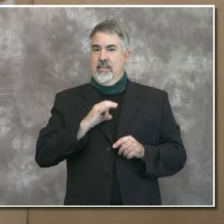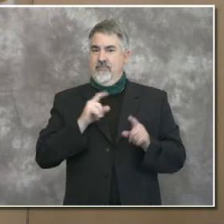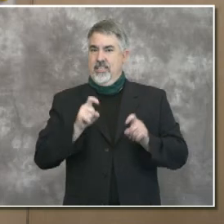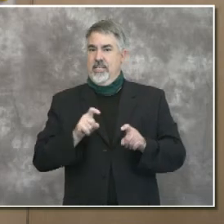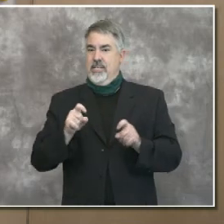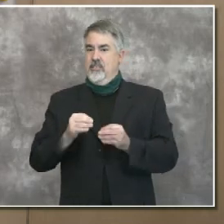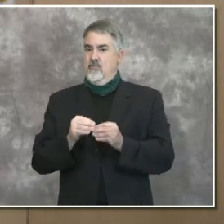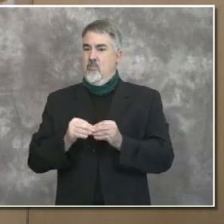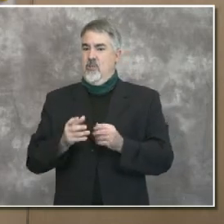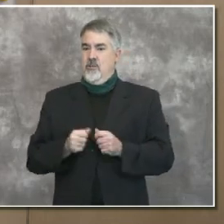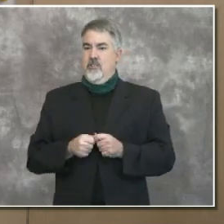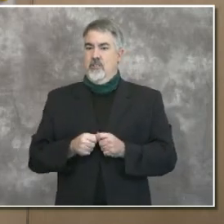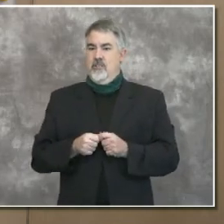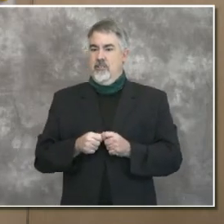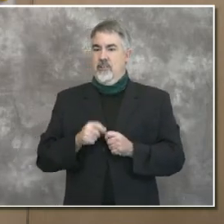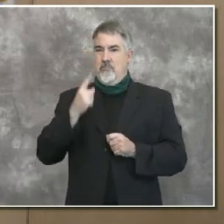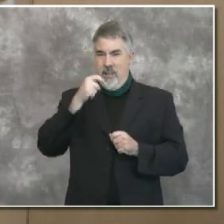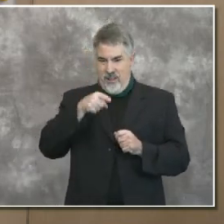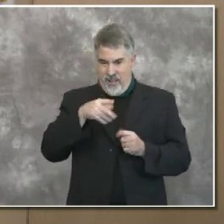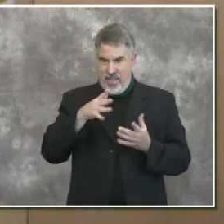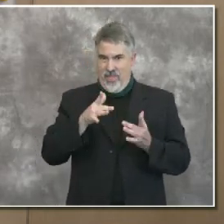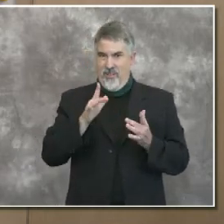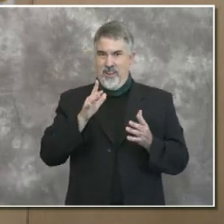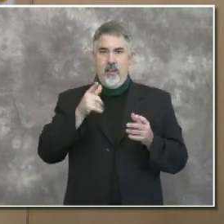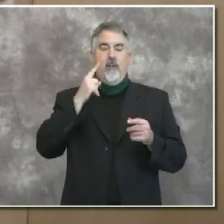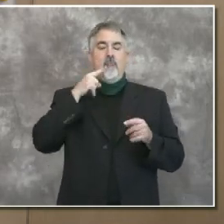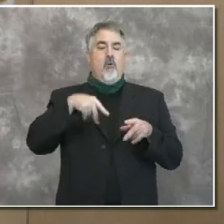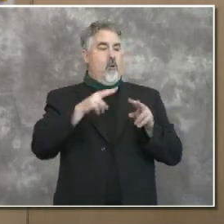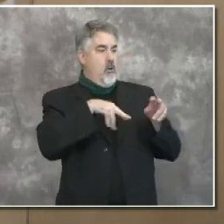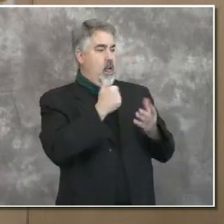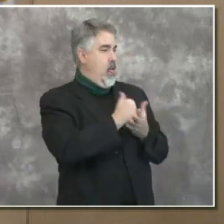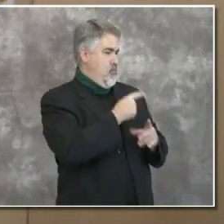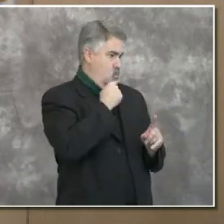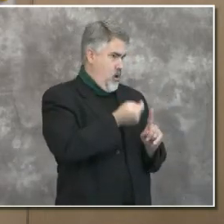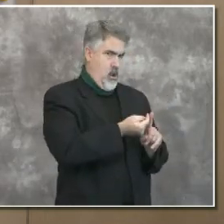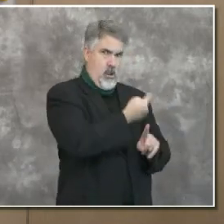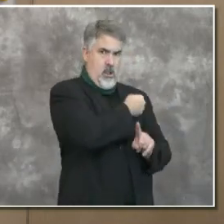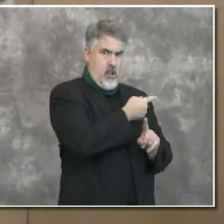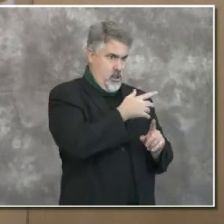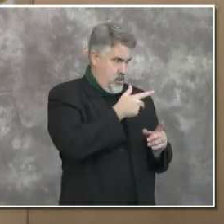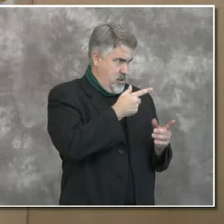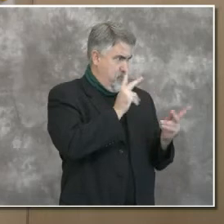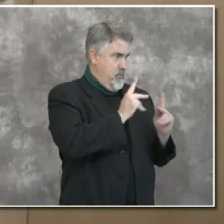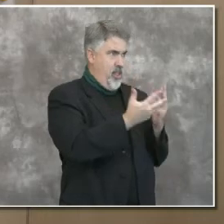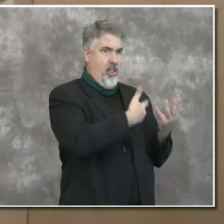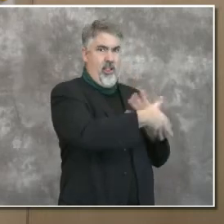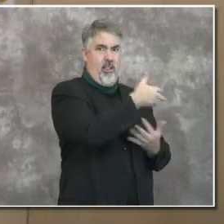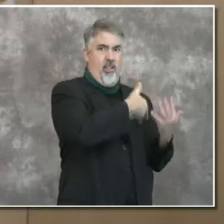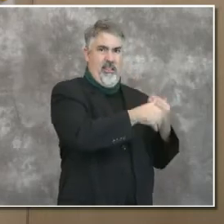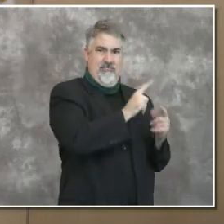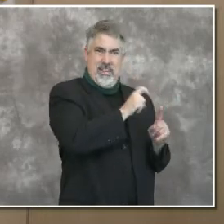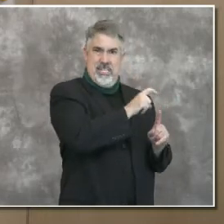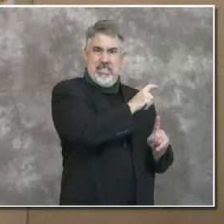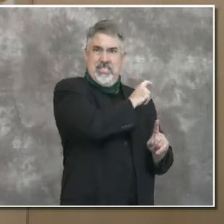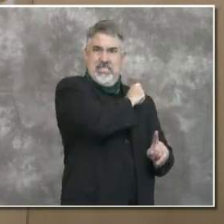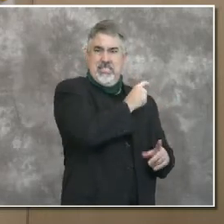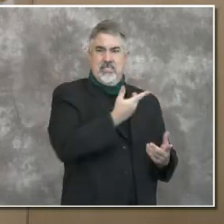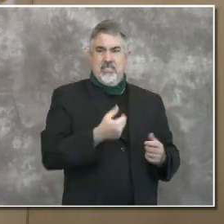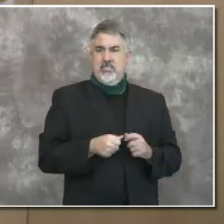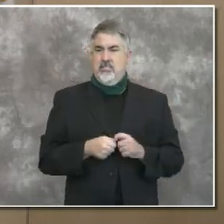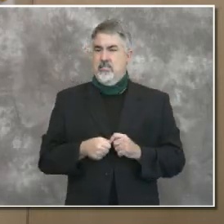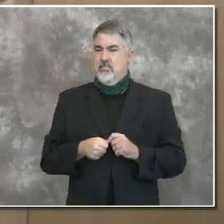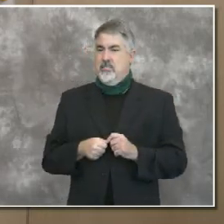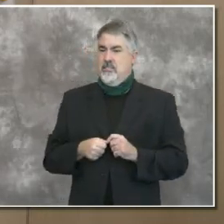tracing to accommodate all of the testing that we are doing, assuming that we will have a 6